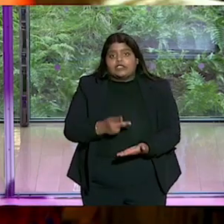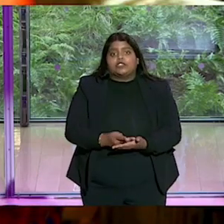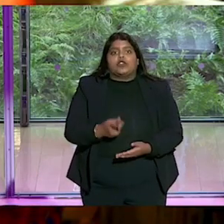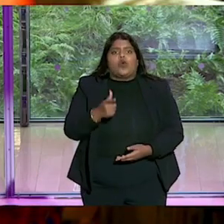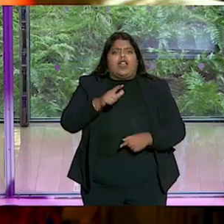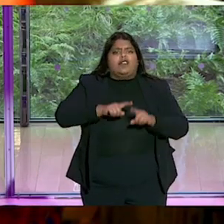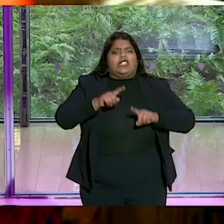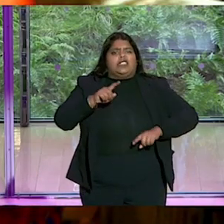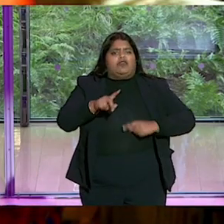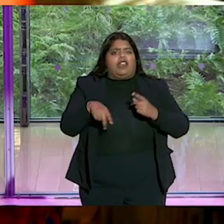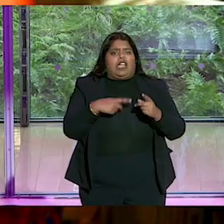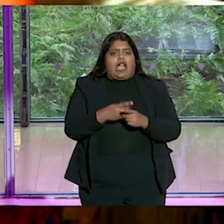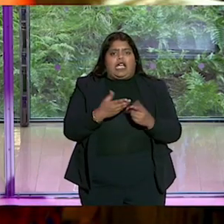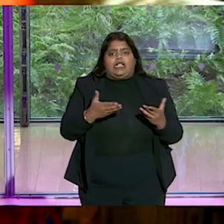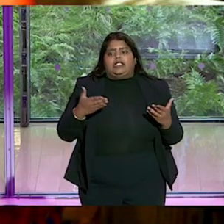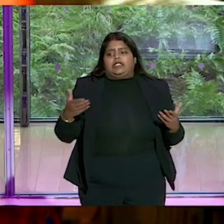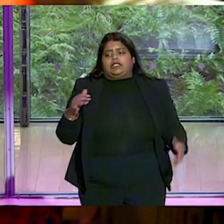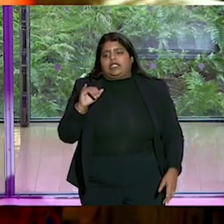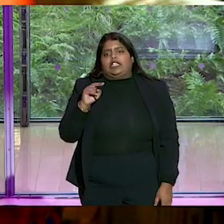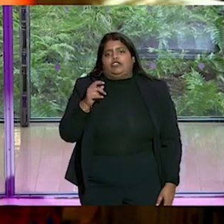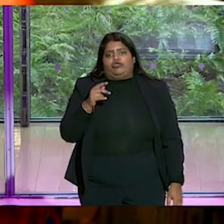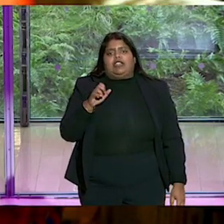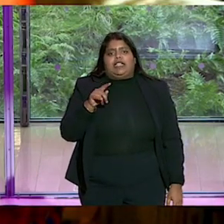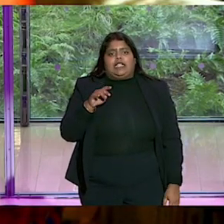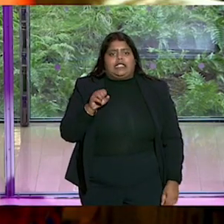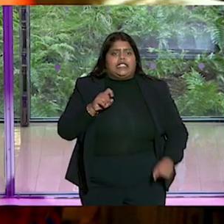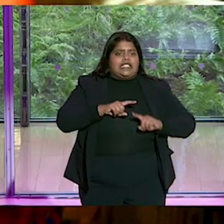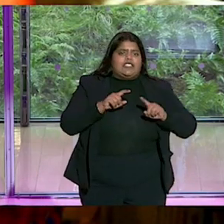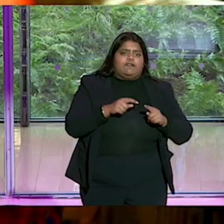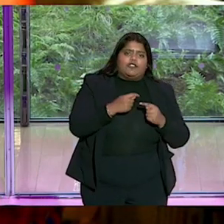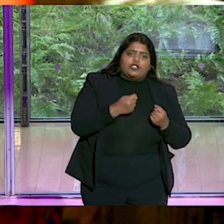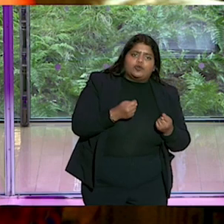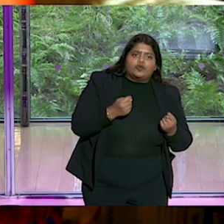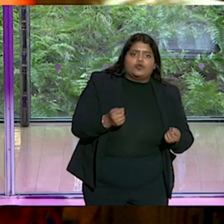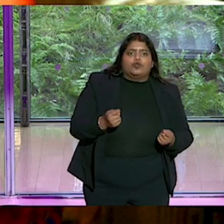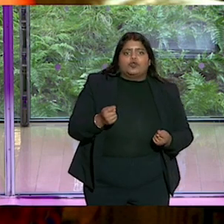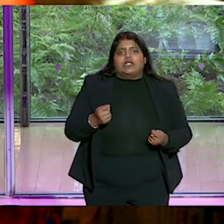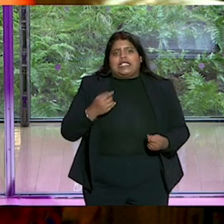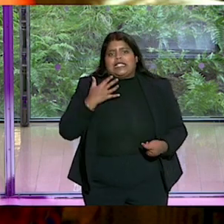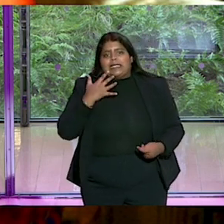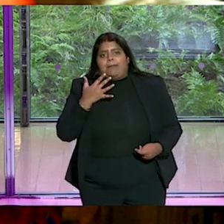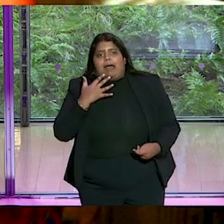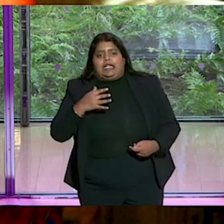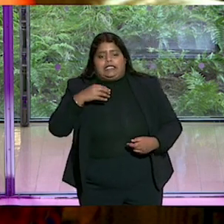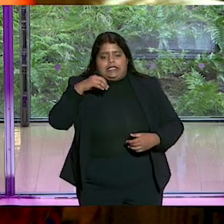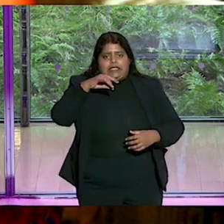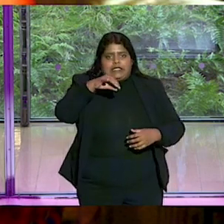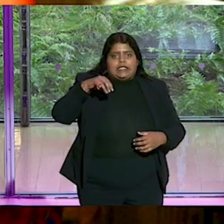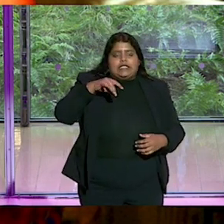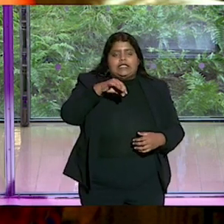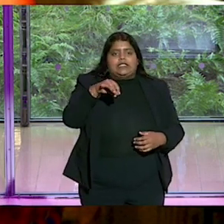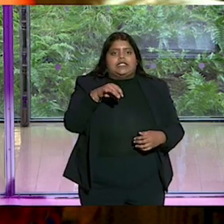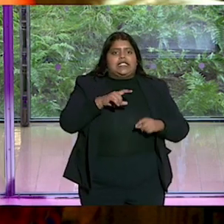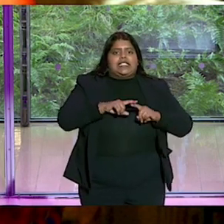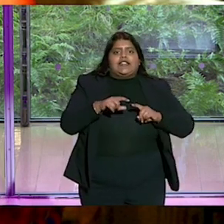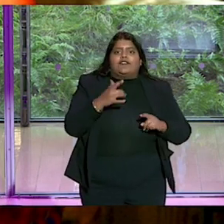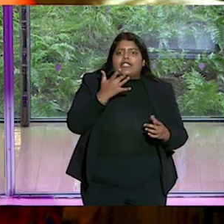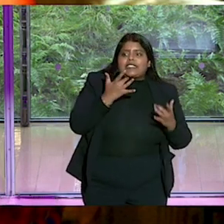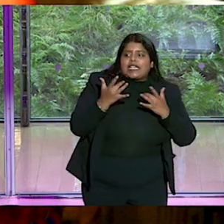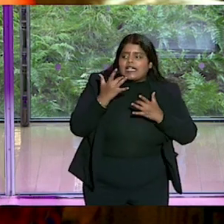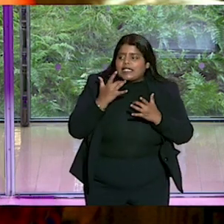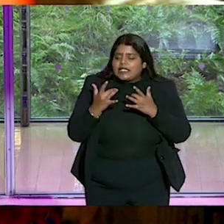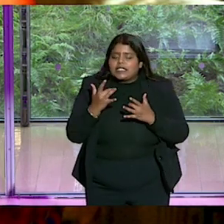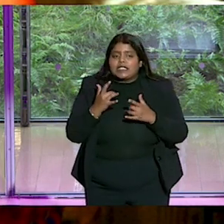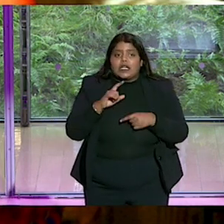have different ingredients, you have different tools and spices, you have different tastes. And when it comes to